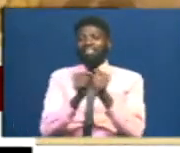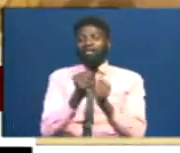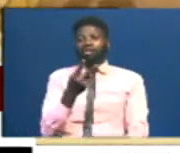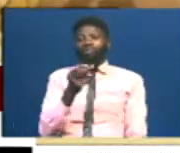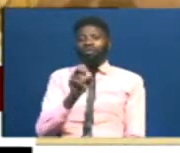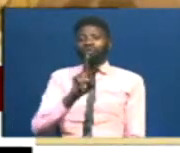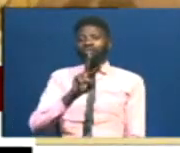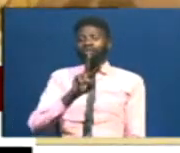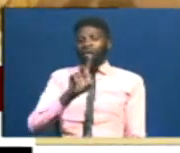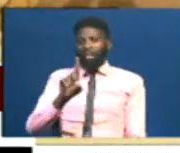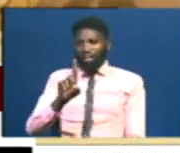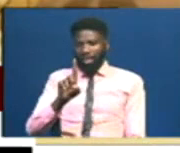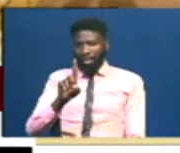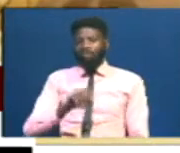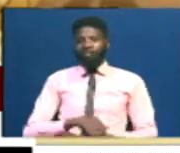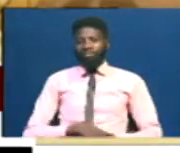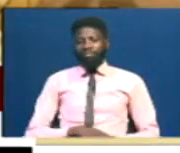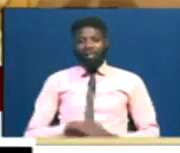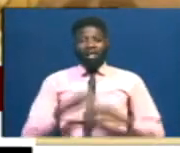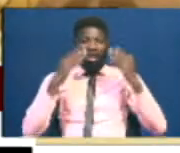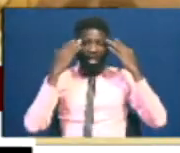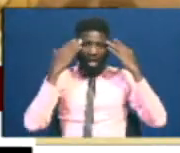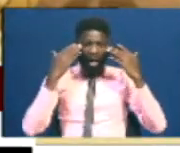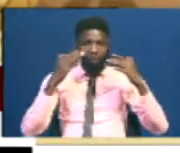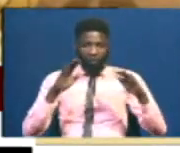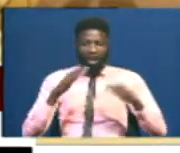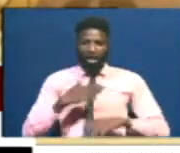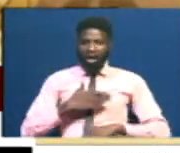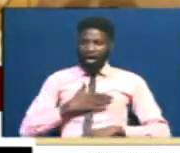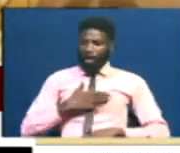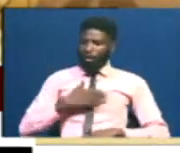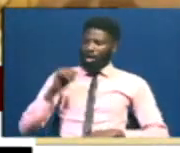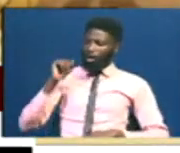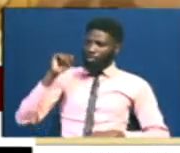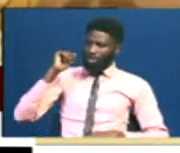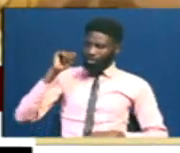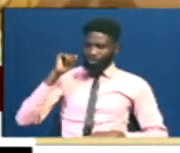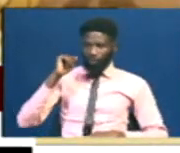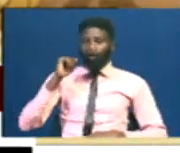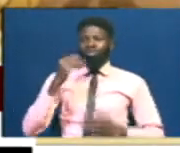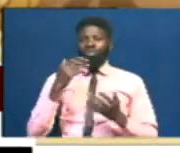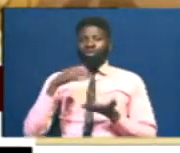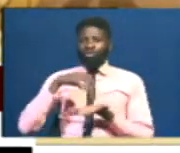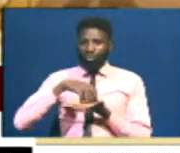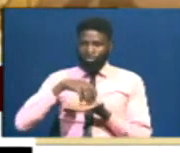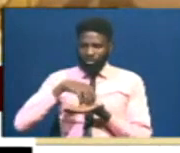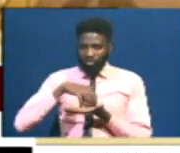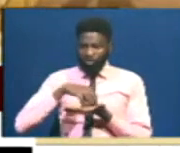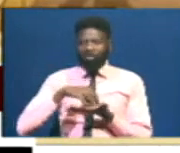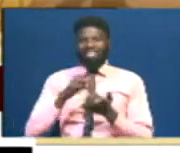Being aware of our geopolitical and strategic positioning and the need to promote peace and regional